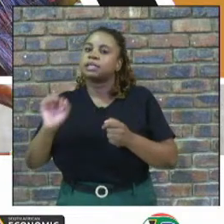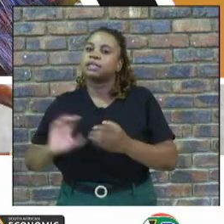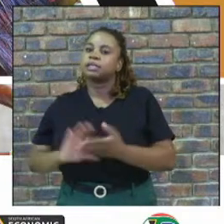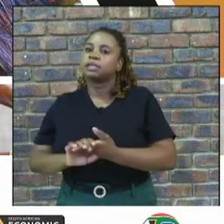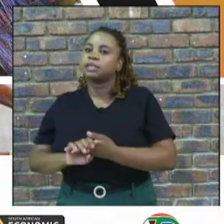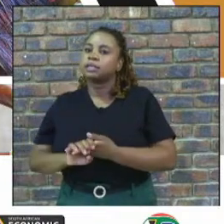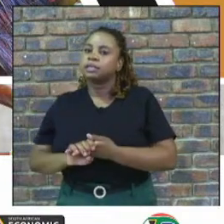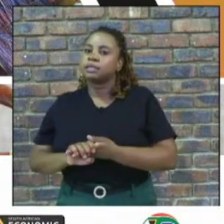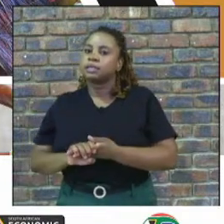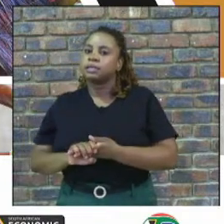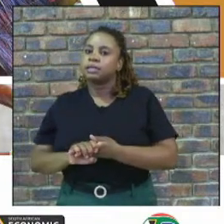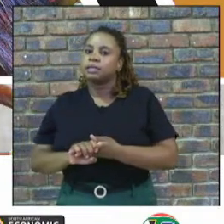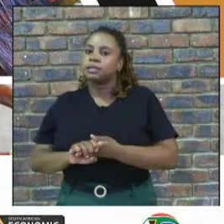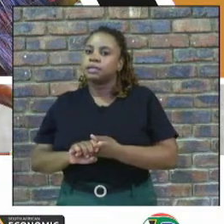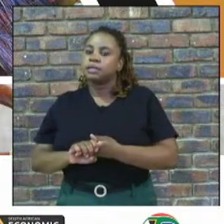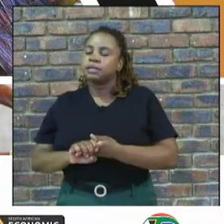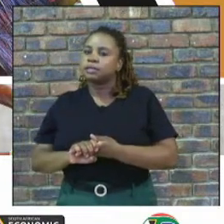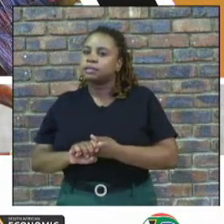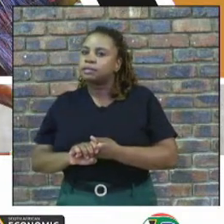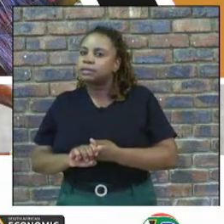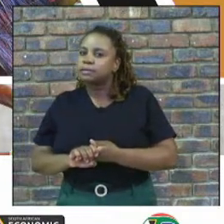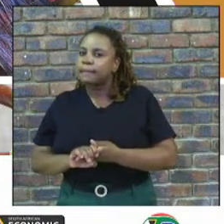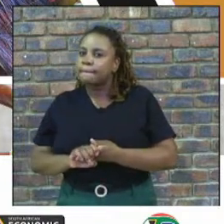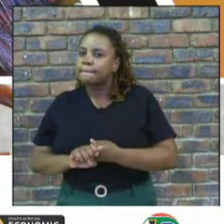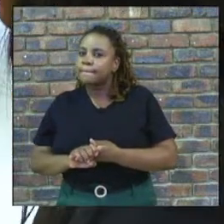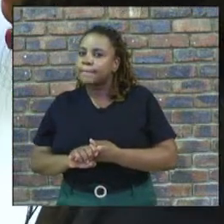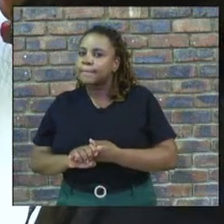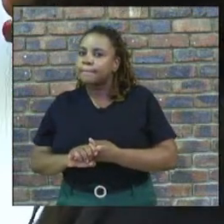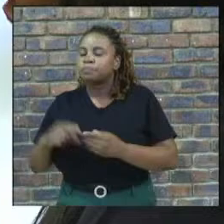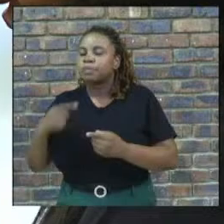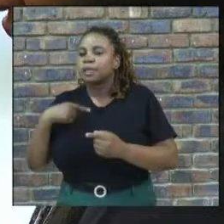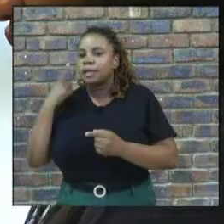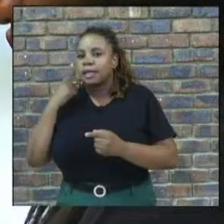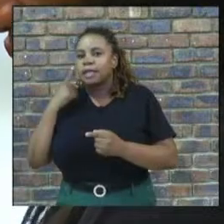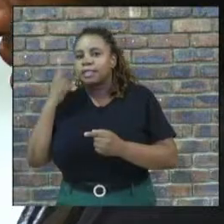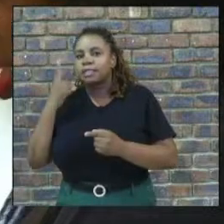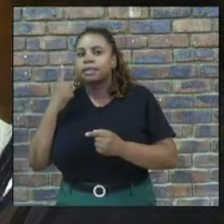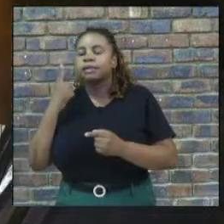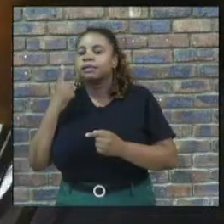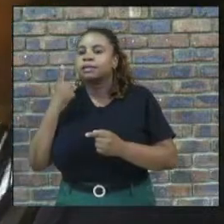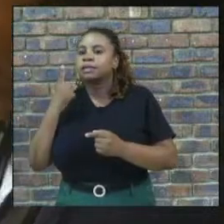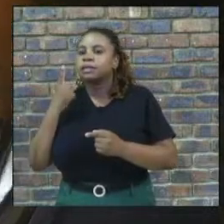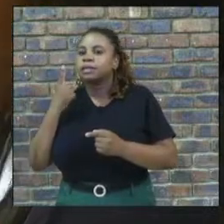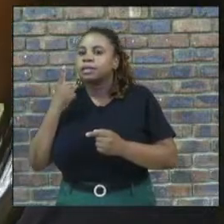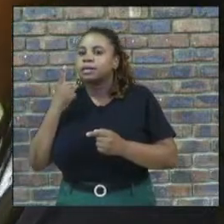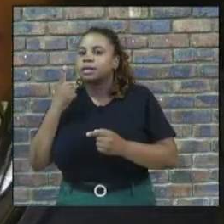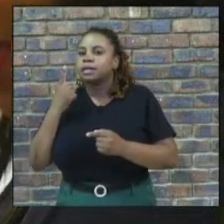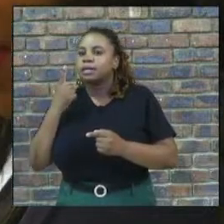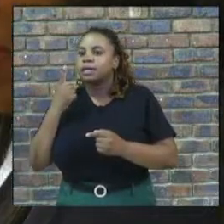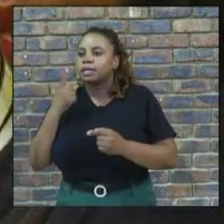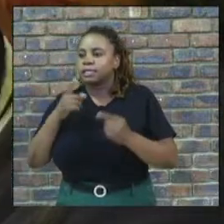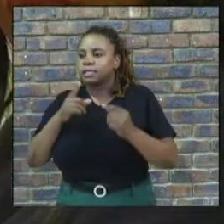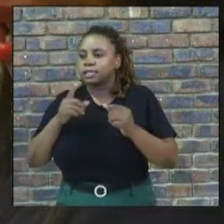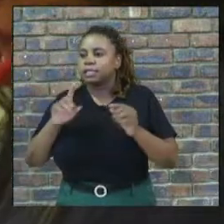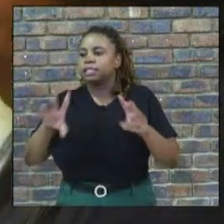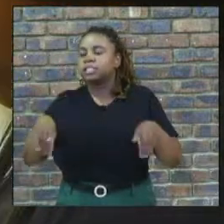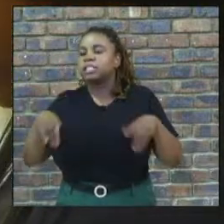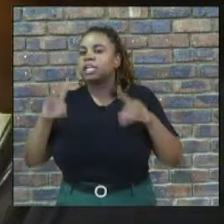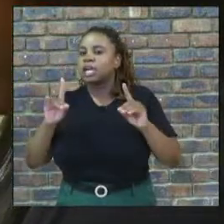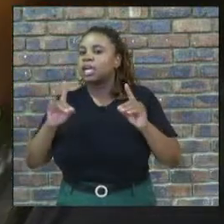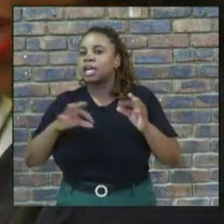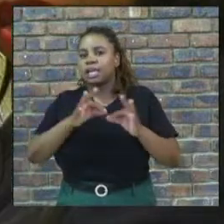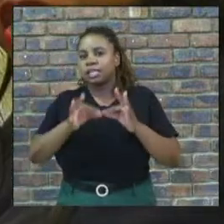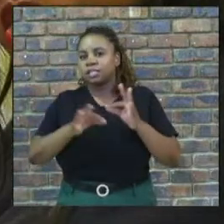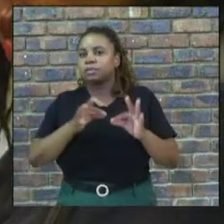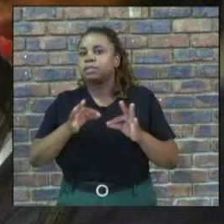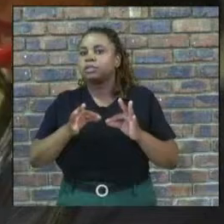just said now. And I think as the chair has indicated, that you are allowed to